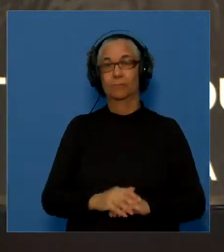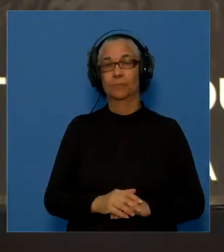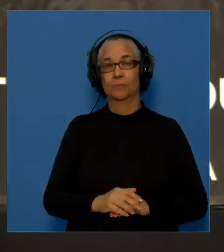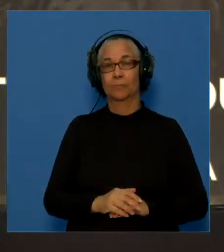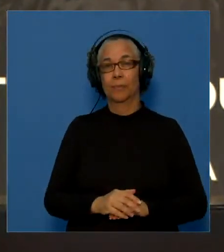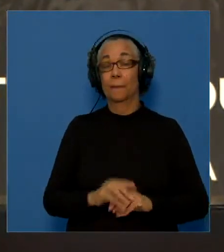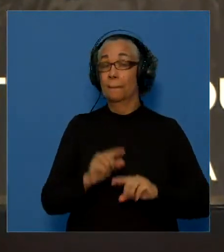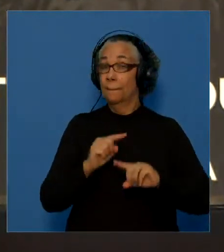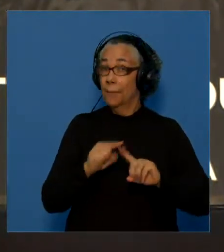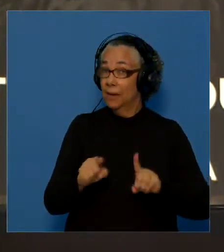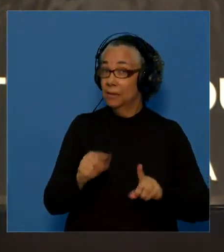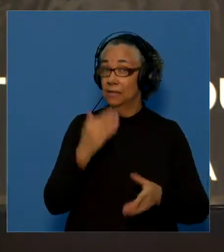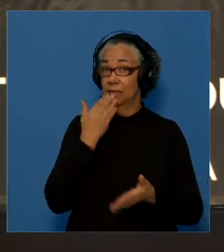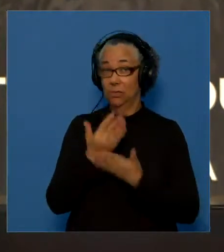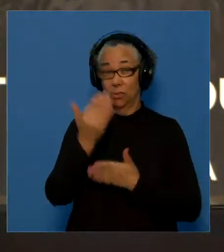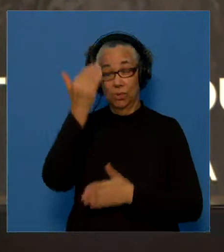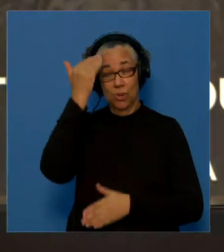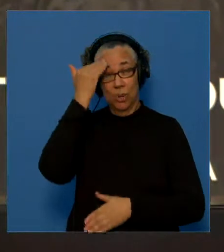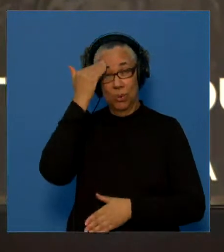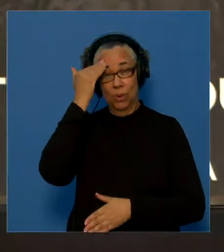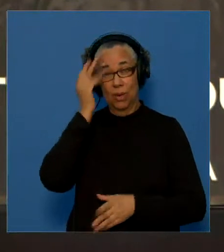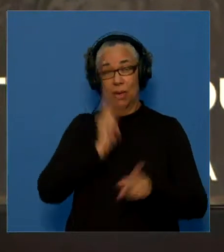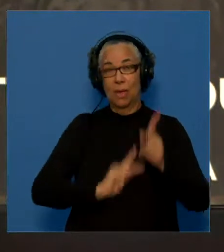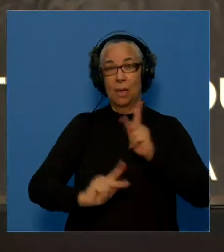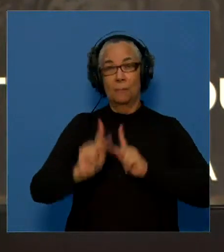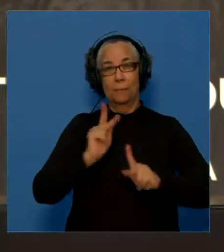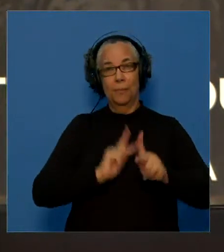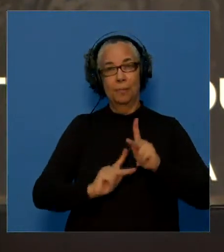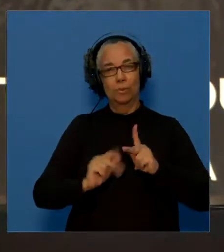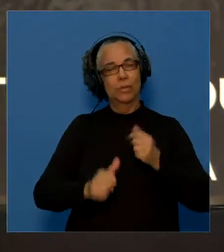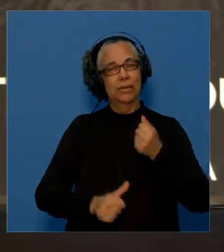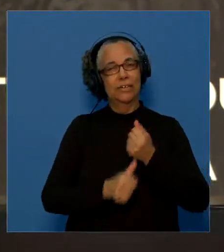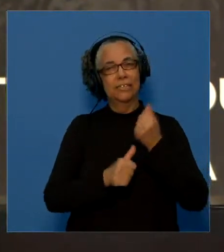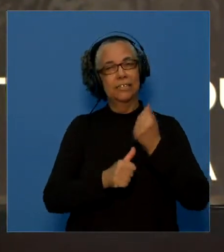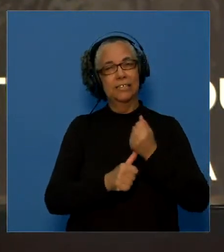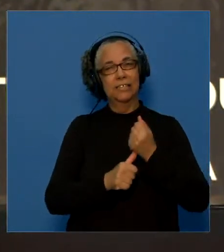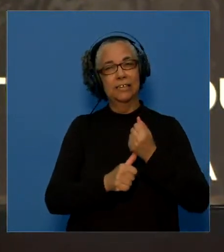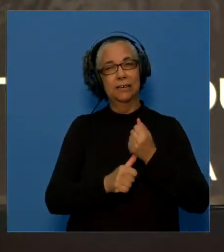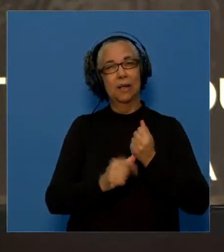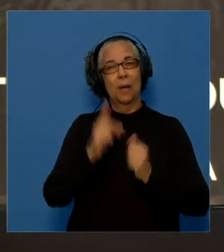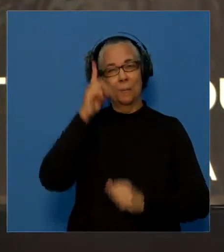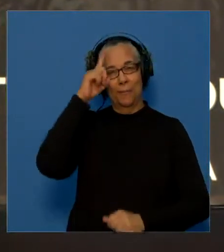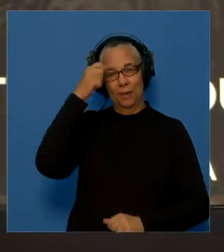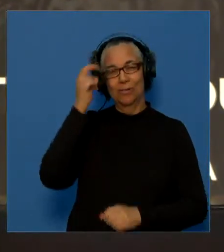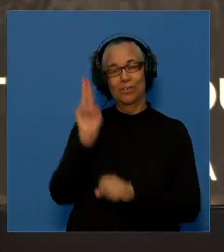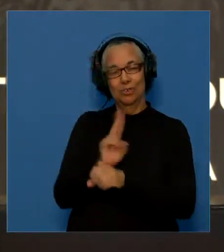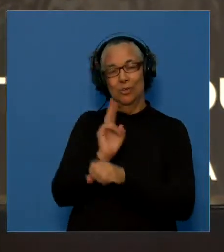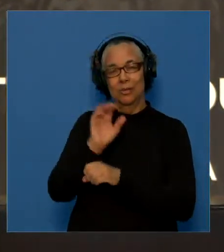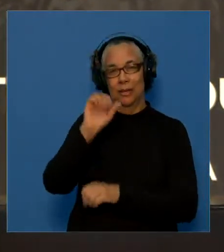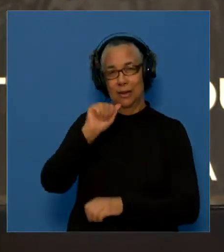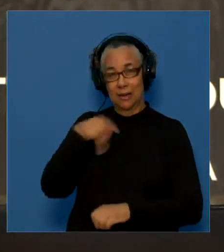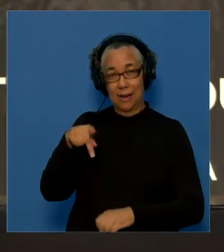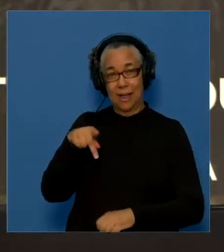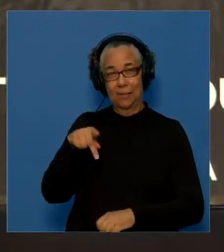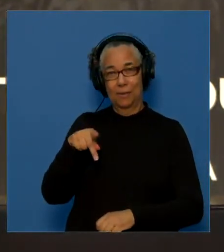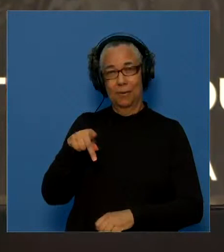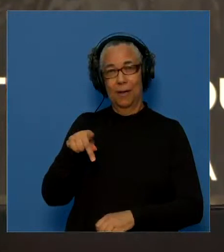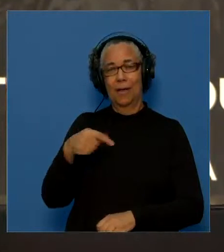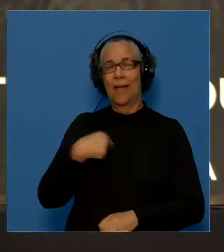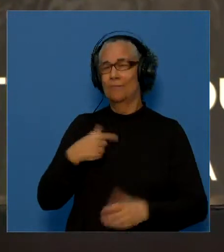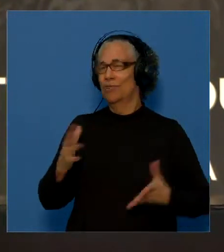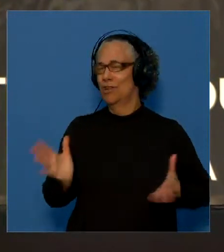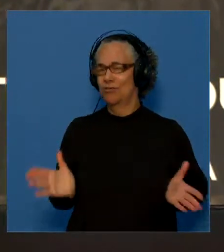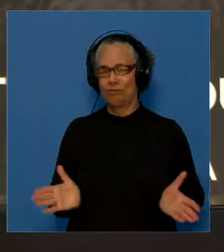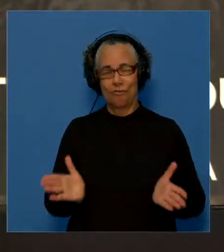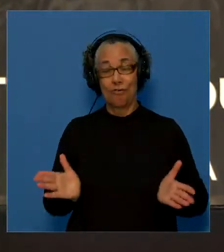However, it is good news to note that the people are being assisted because of the usage of this app, and I strongly